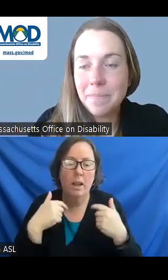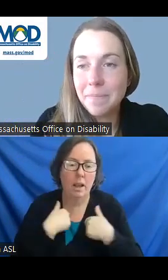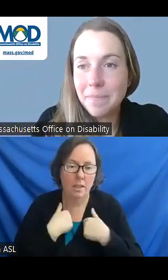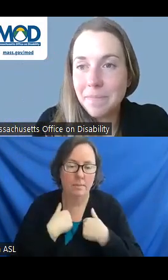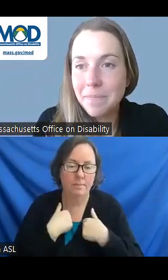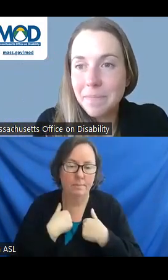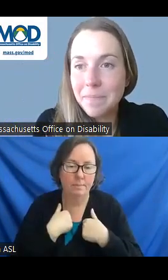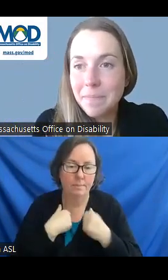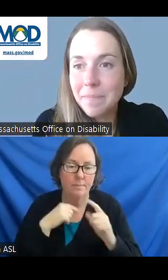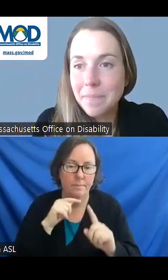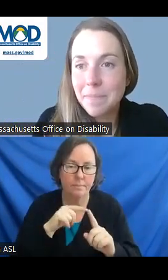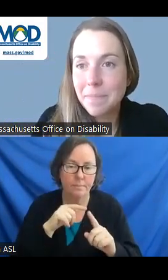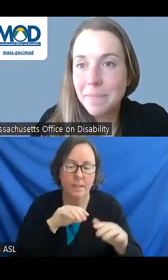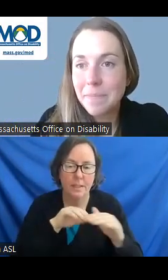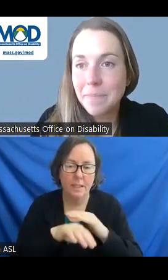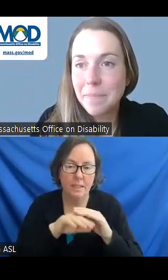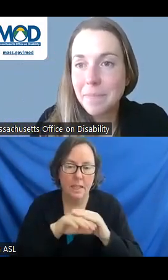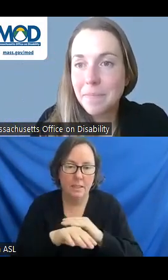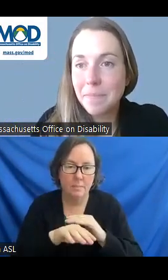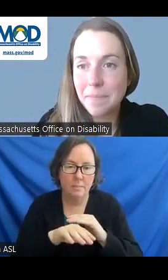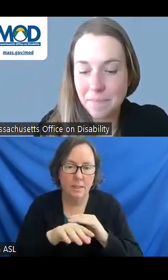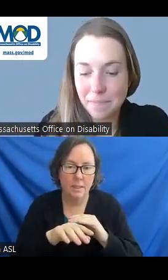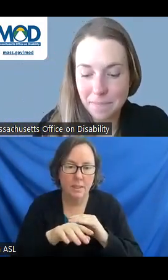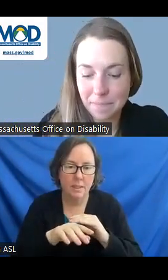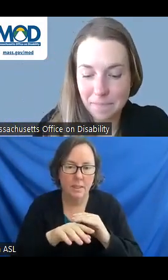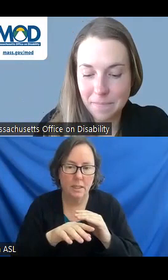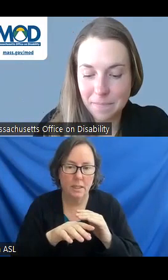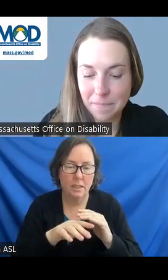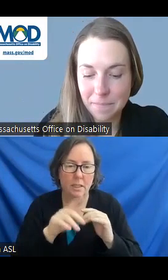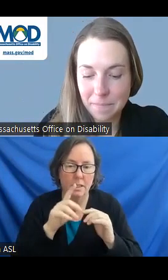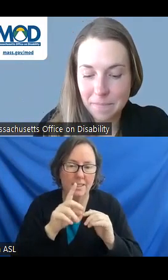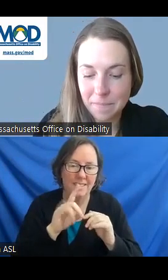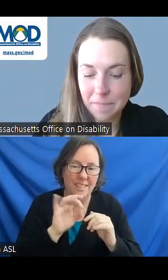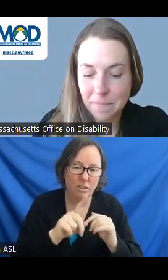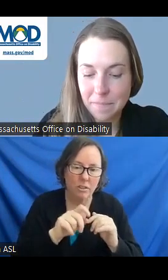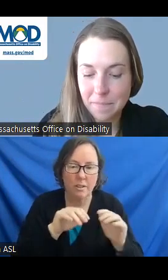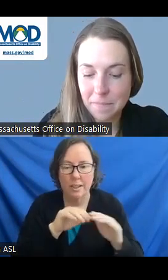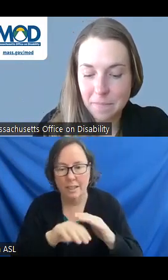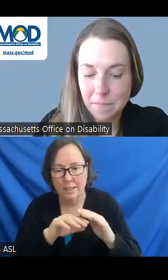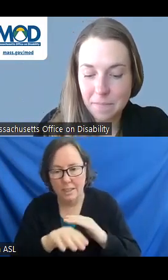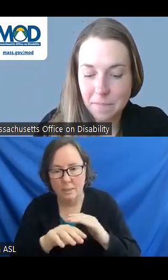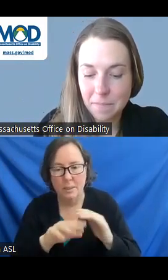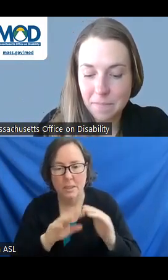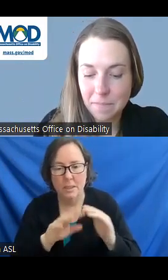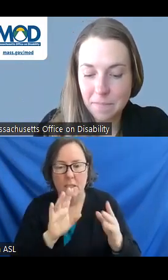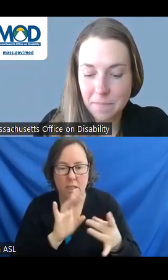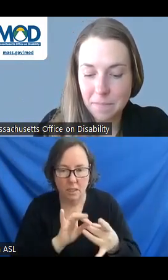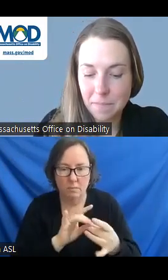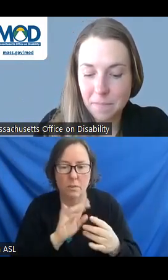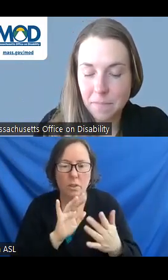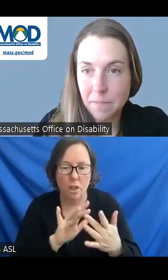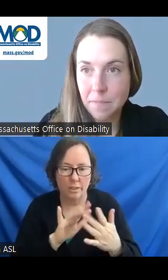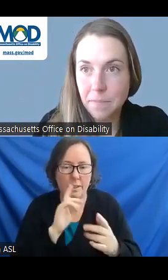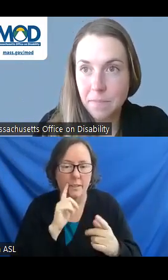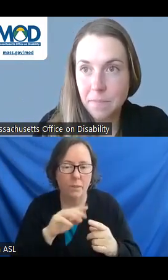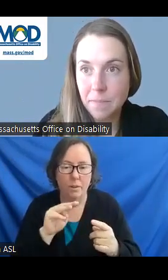I'm the accessibility lead for digital accessibility at Mass DOT. One of the things that we've